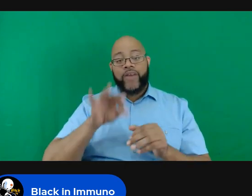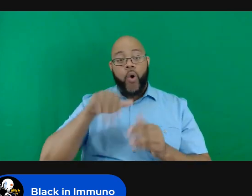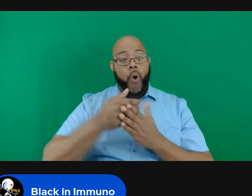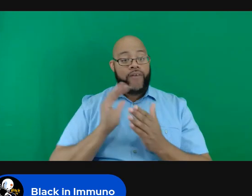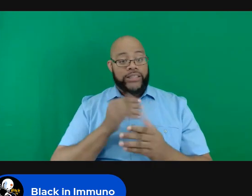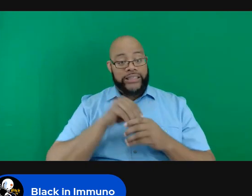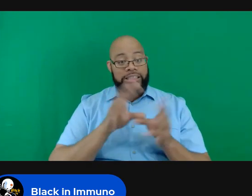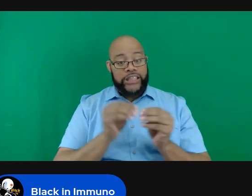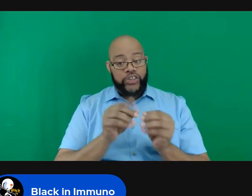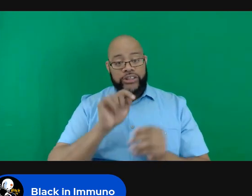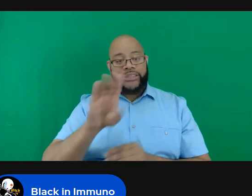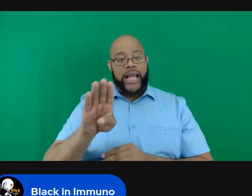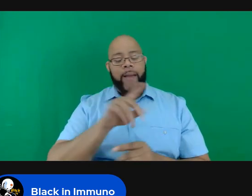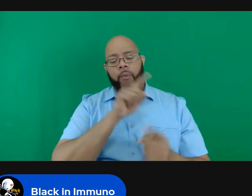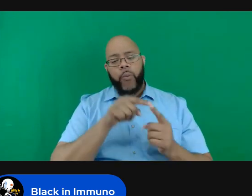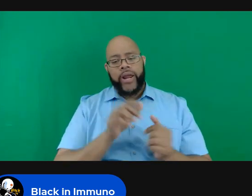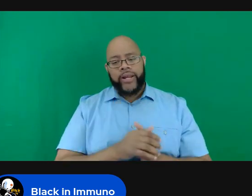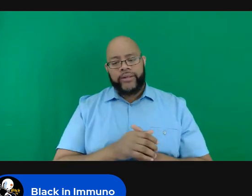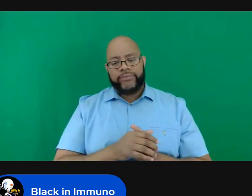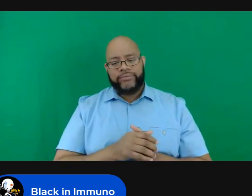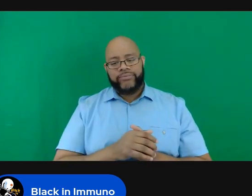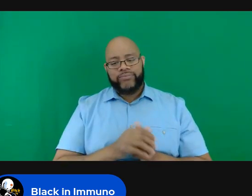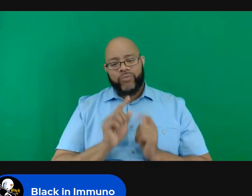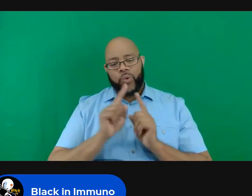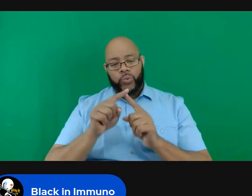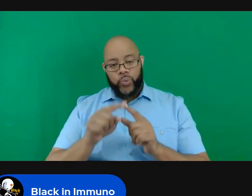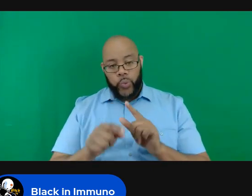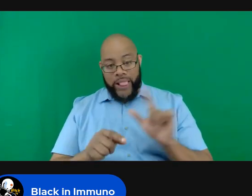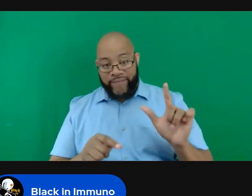sessions tab when you go to the left